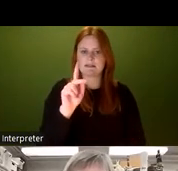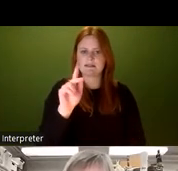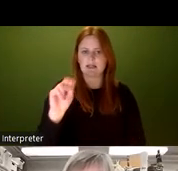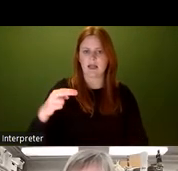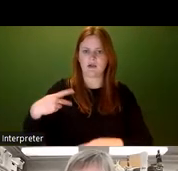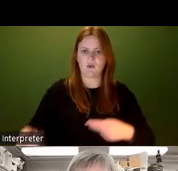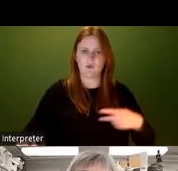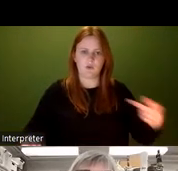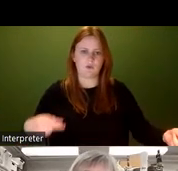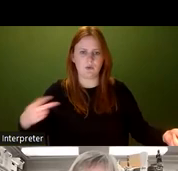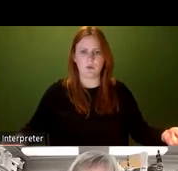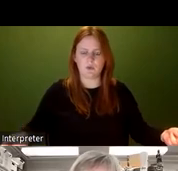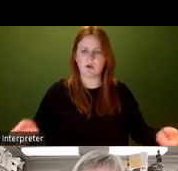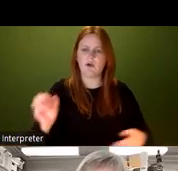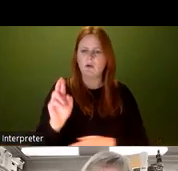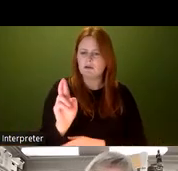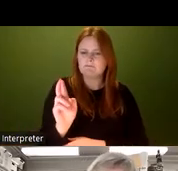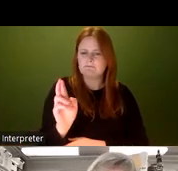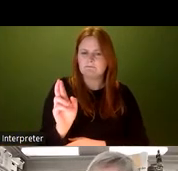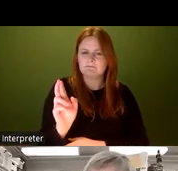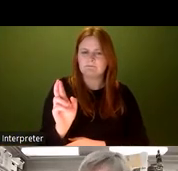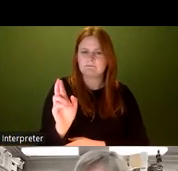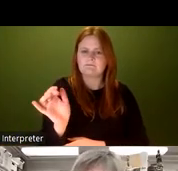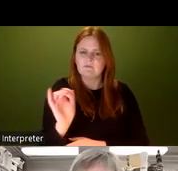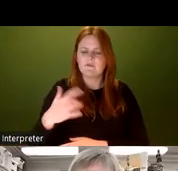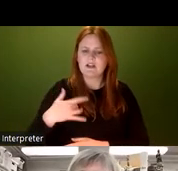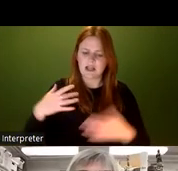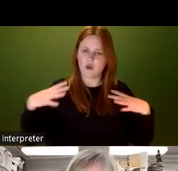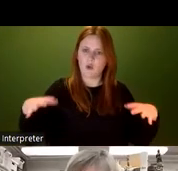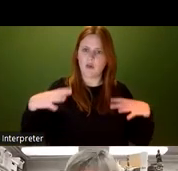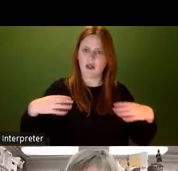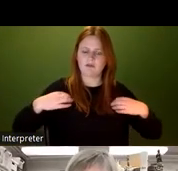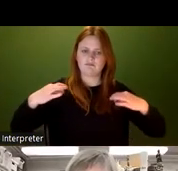skin loosening, almost like loose or like loose clothing.